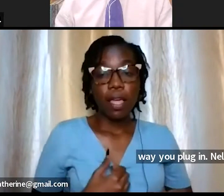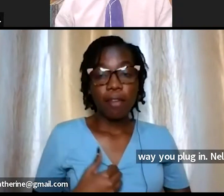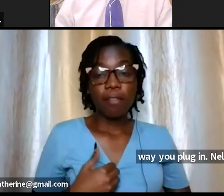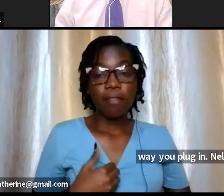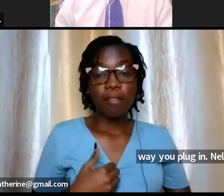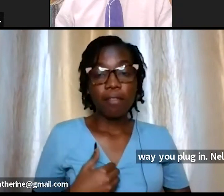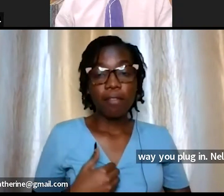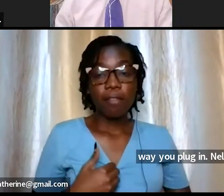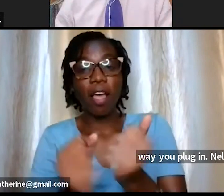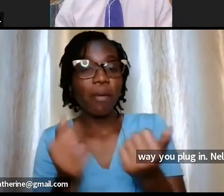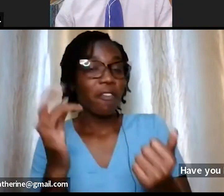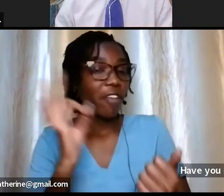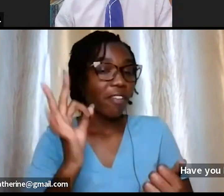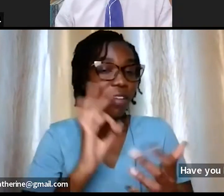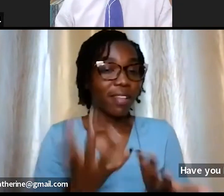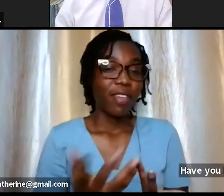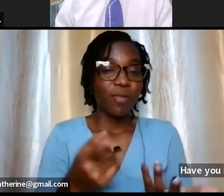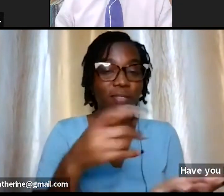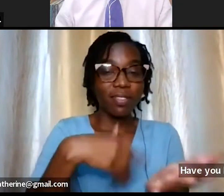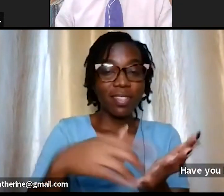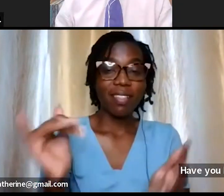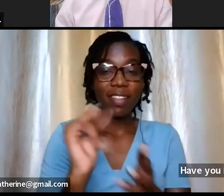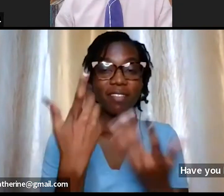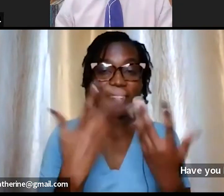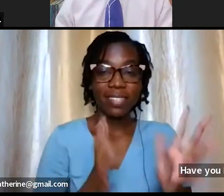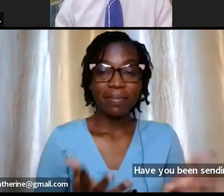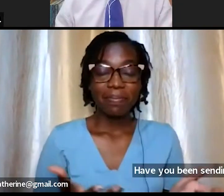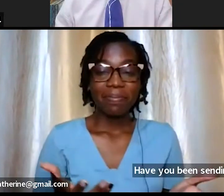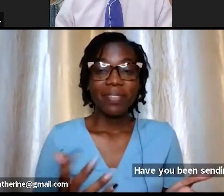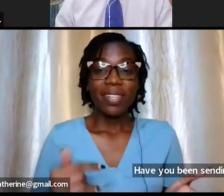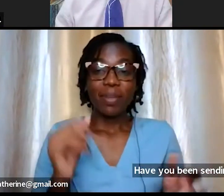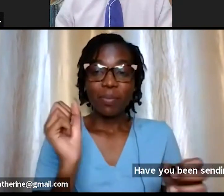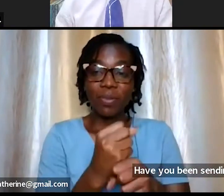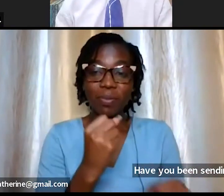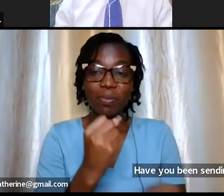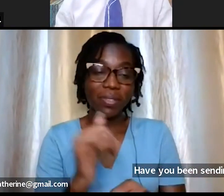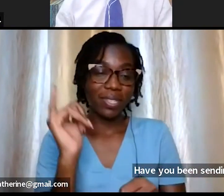links? You can't just sit back and say you're not going to excel as a